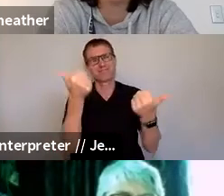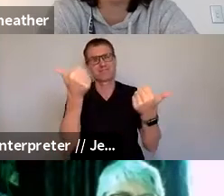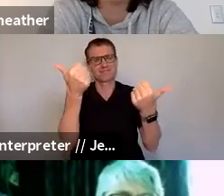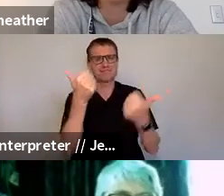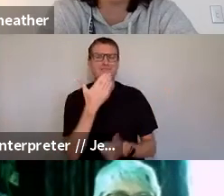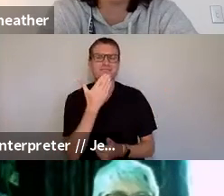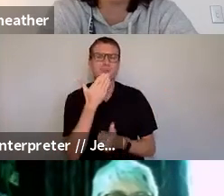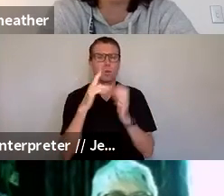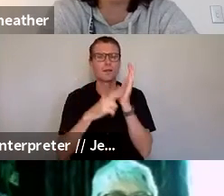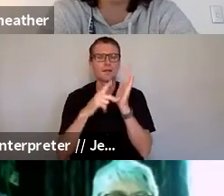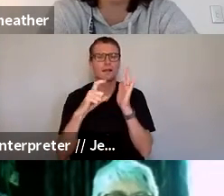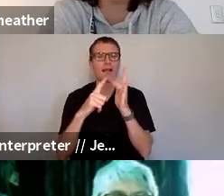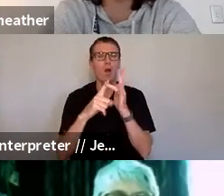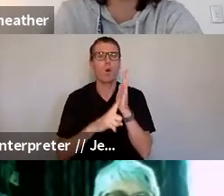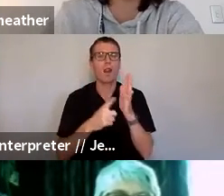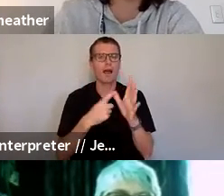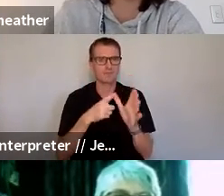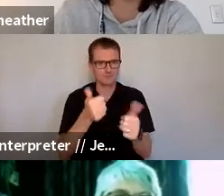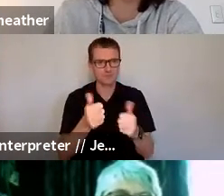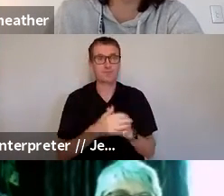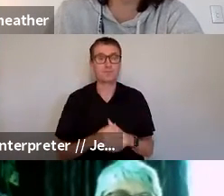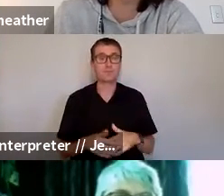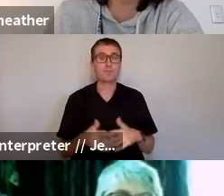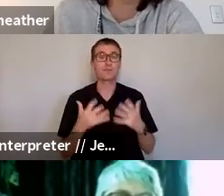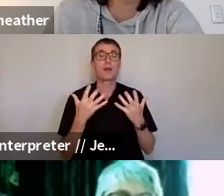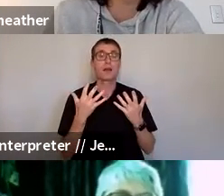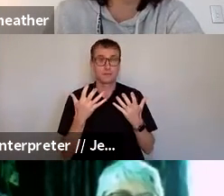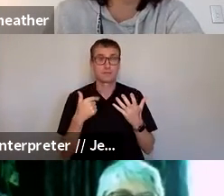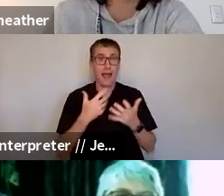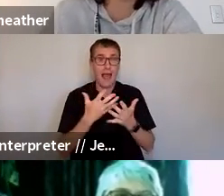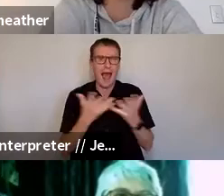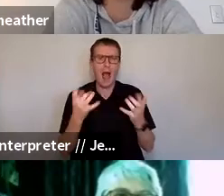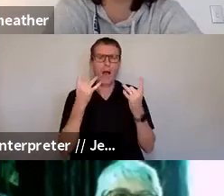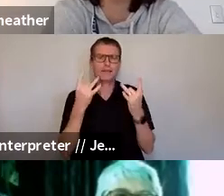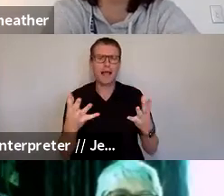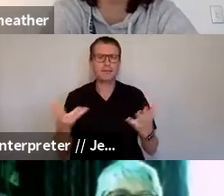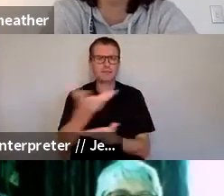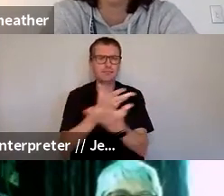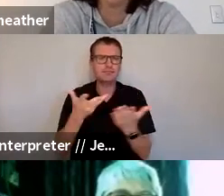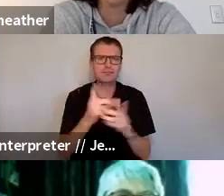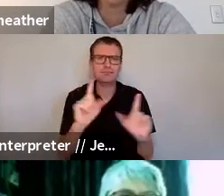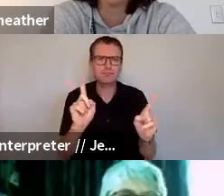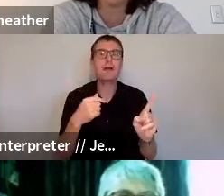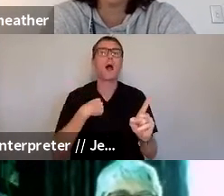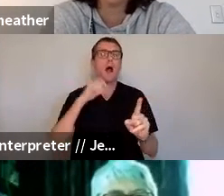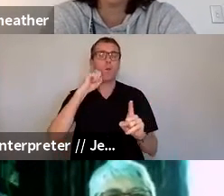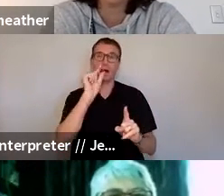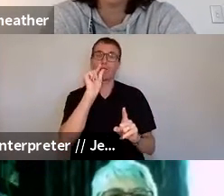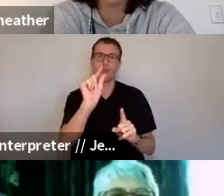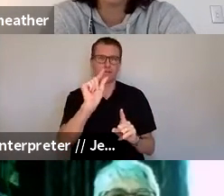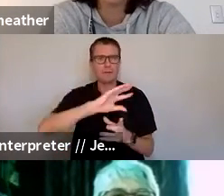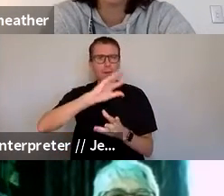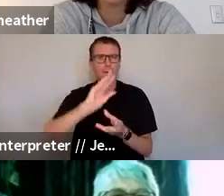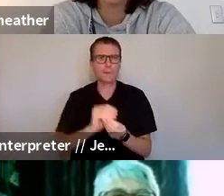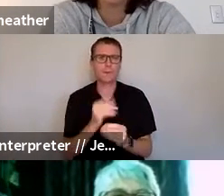the discussion. I'm going to just say a few words and then away we go. So we all have